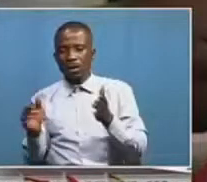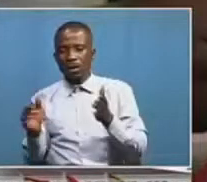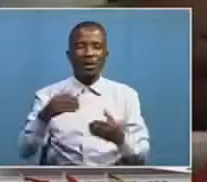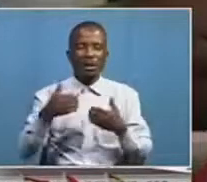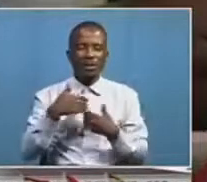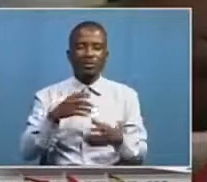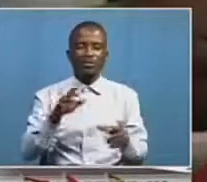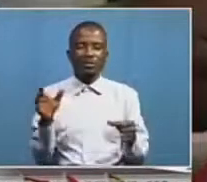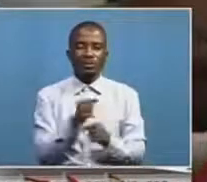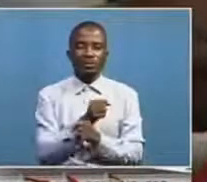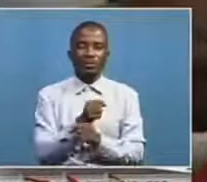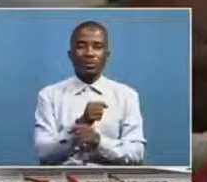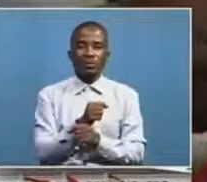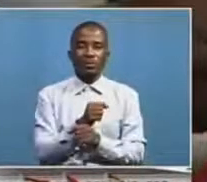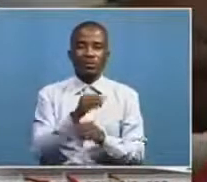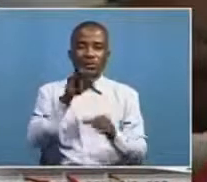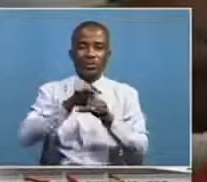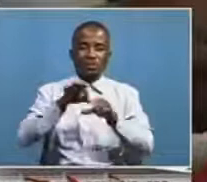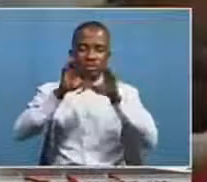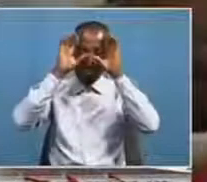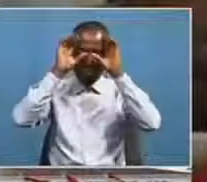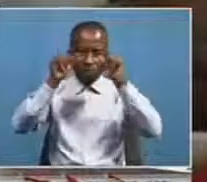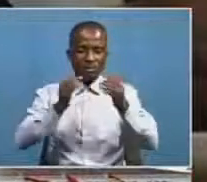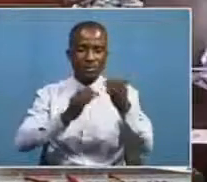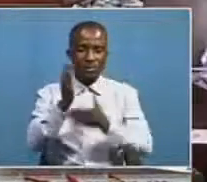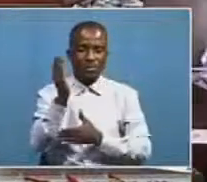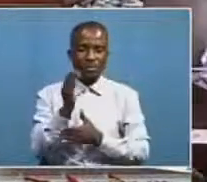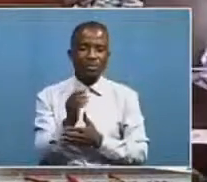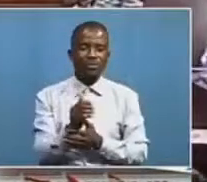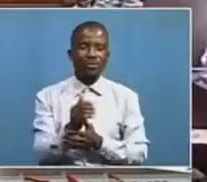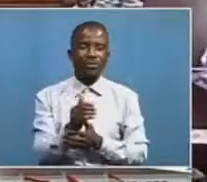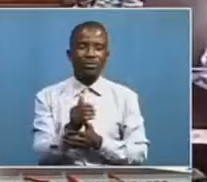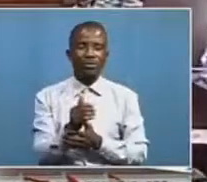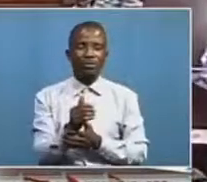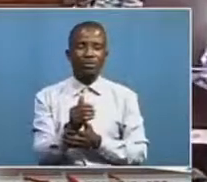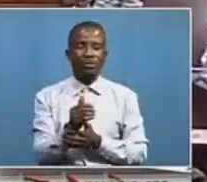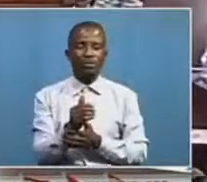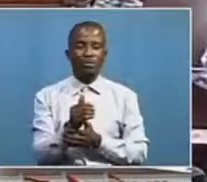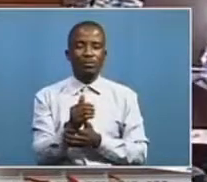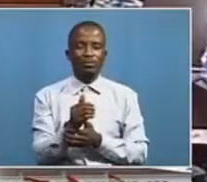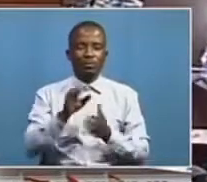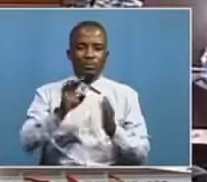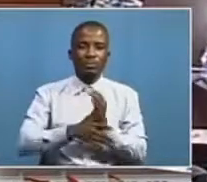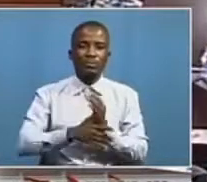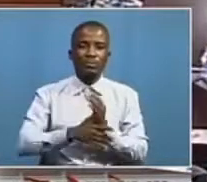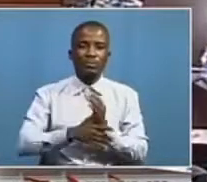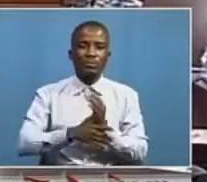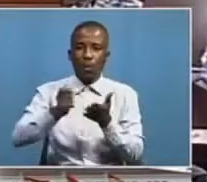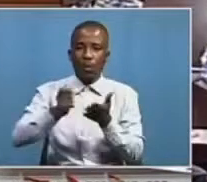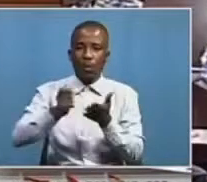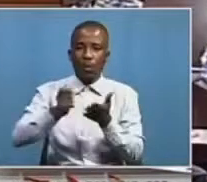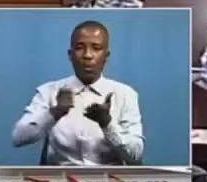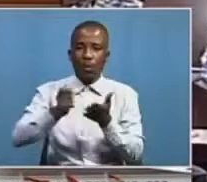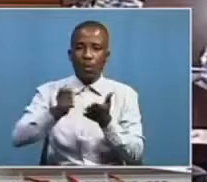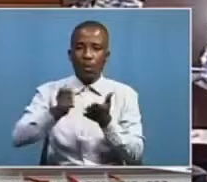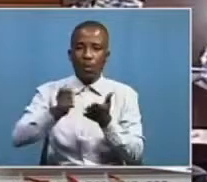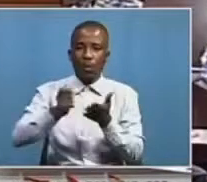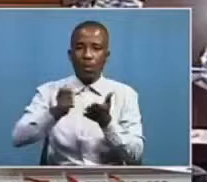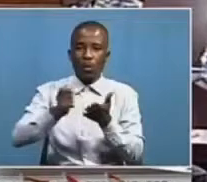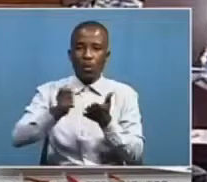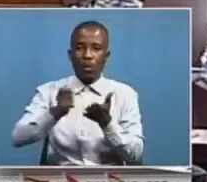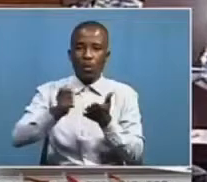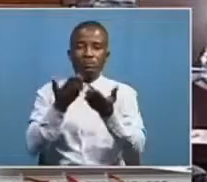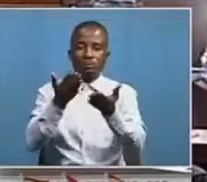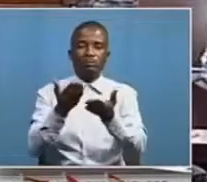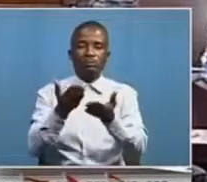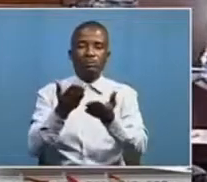constituency presidential election results. Contrary to counsel for petitioner's written address that paragraph 13 and 14 of the